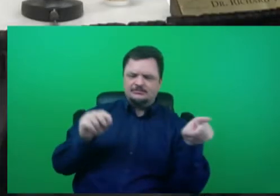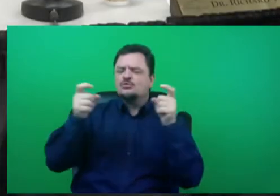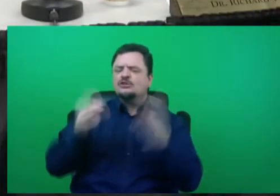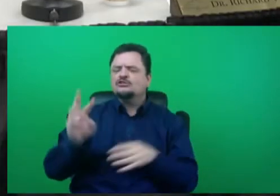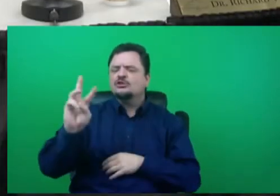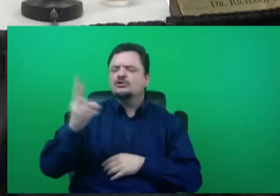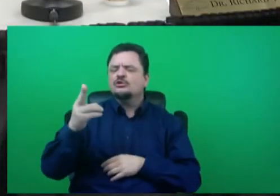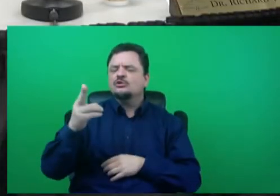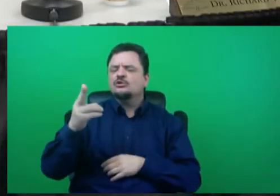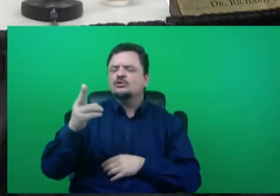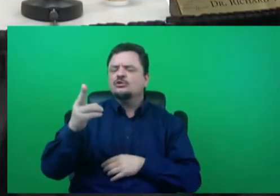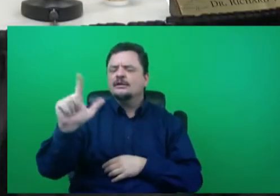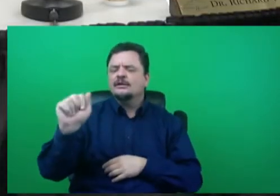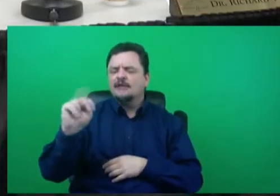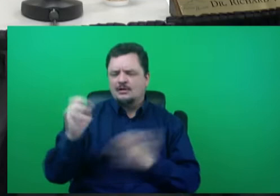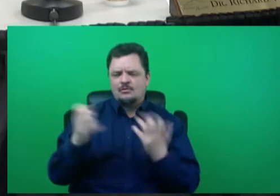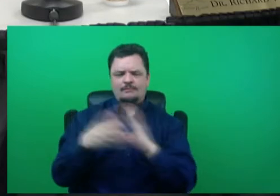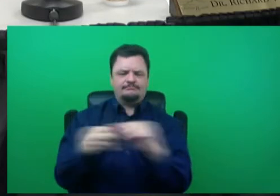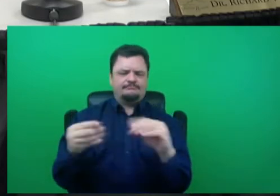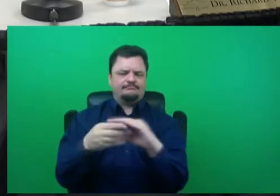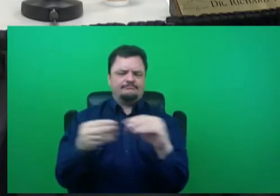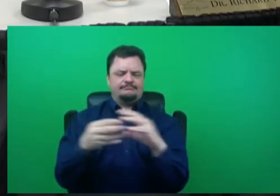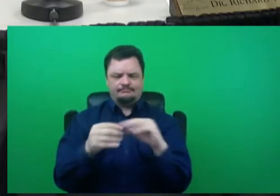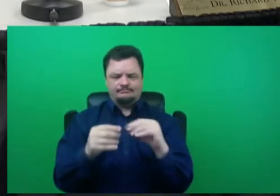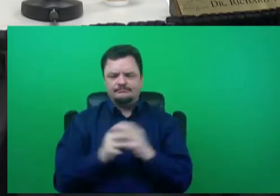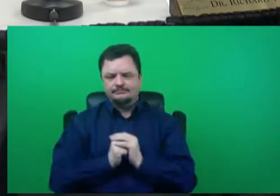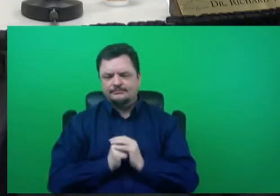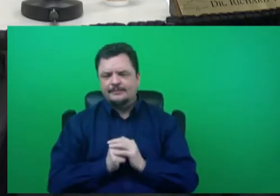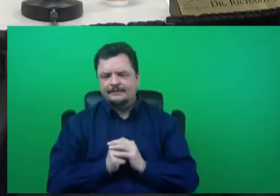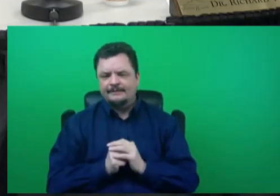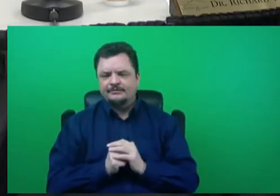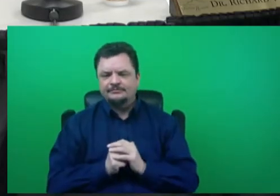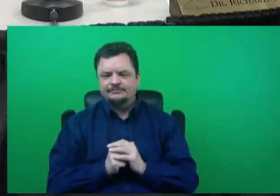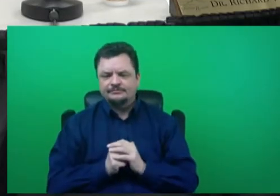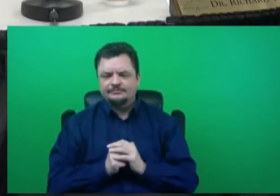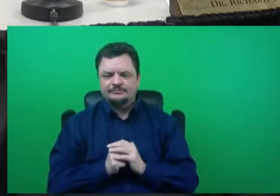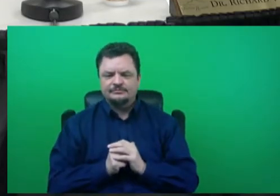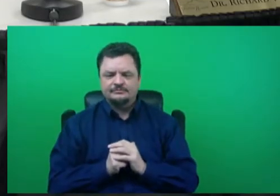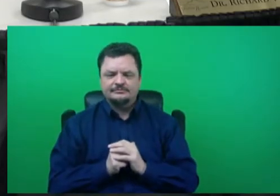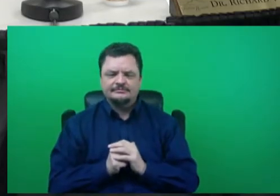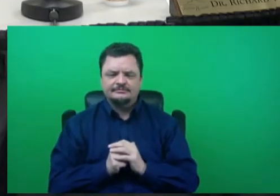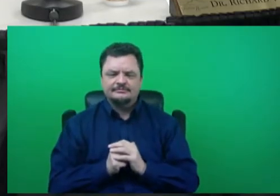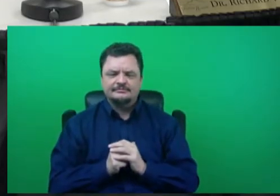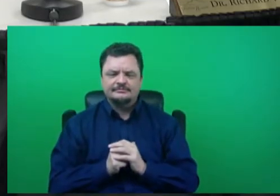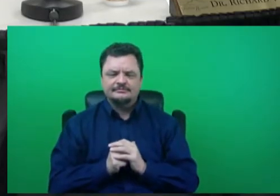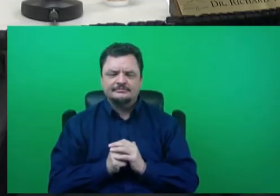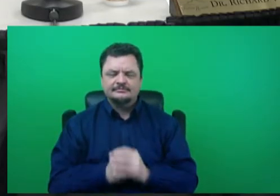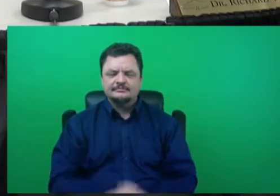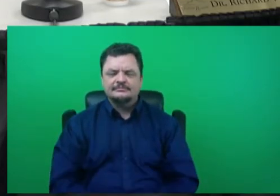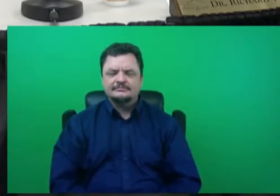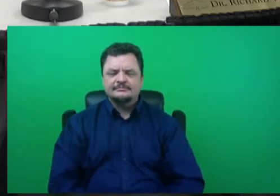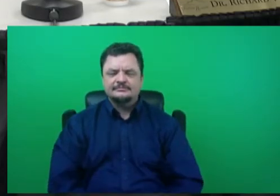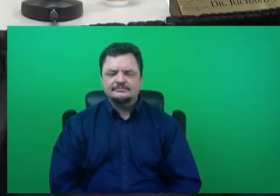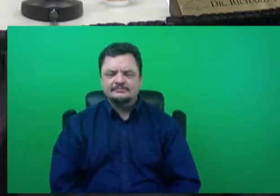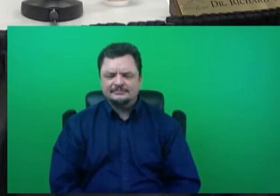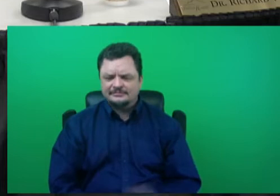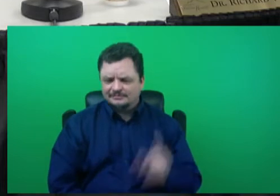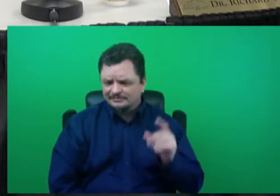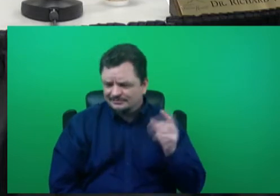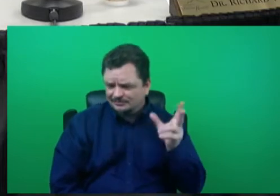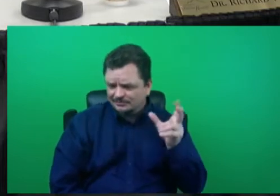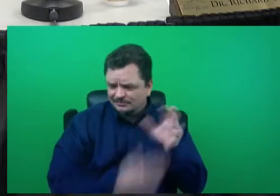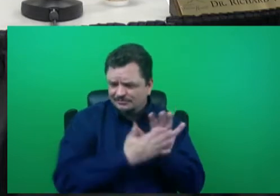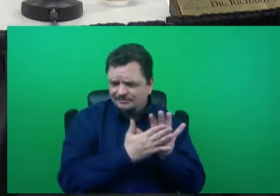Cara Hamby, who is the program manager of Nurse Family Partnership, to come up with your team. Christy